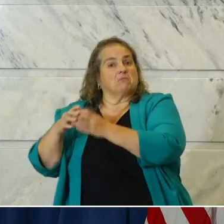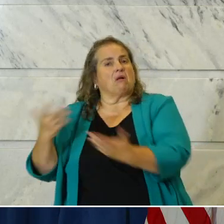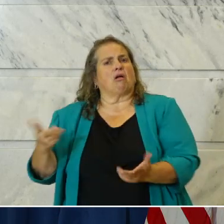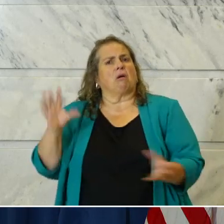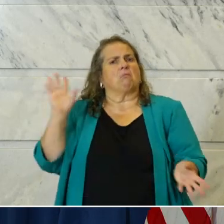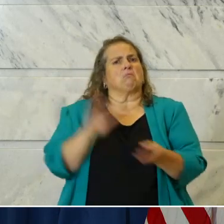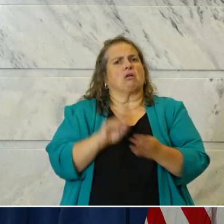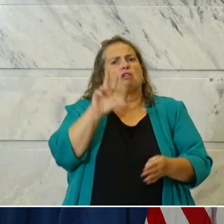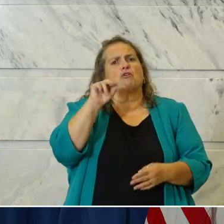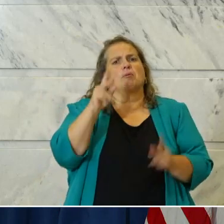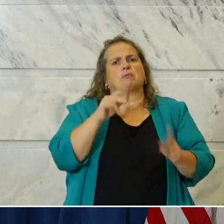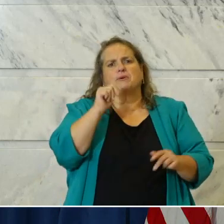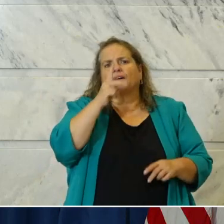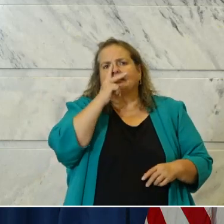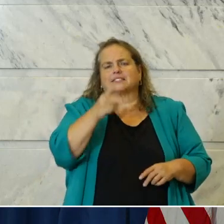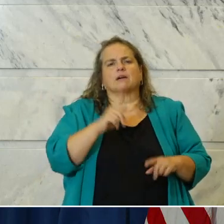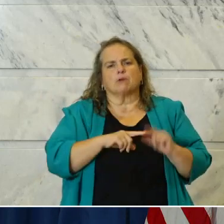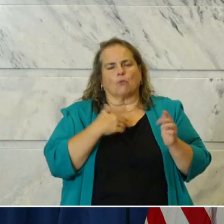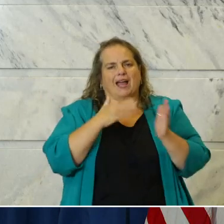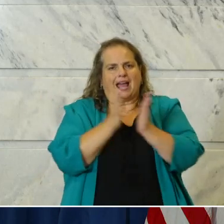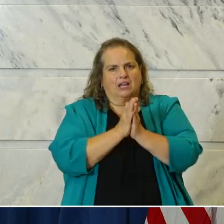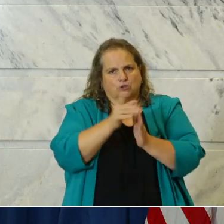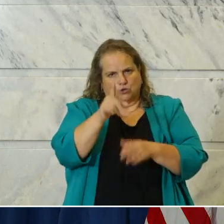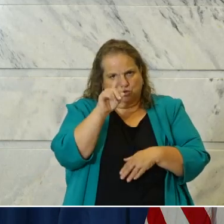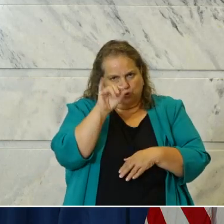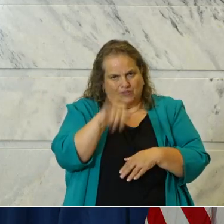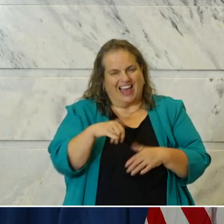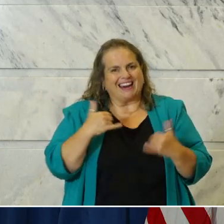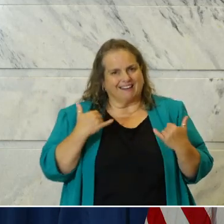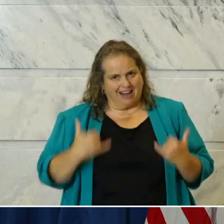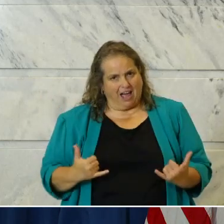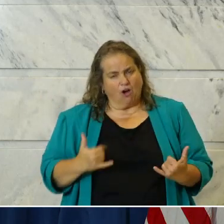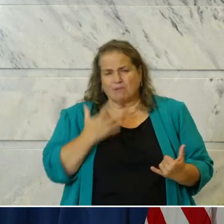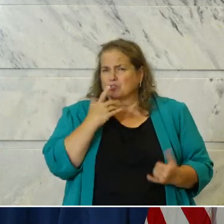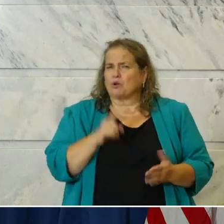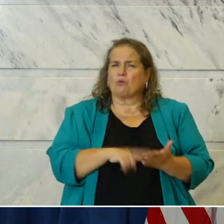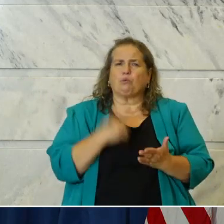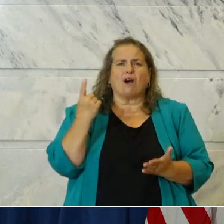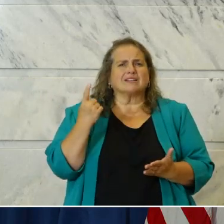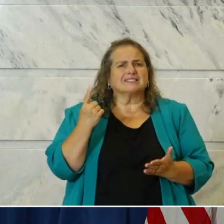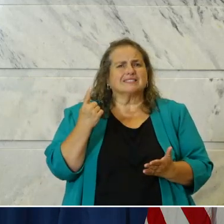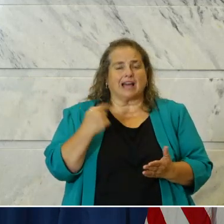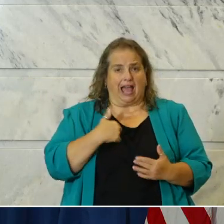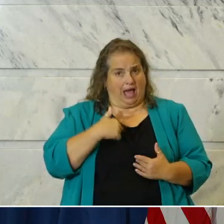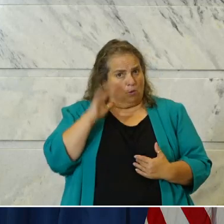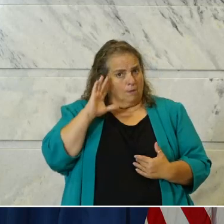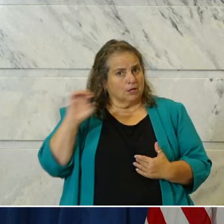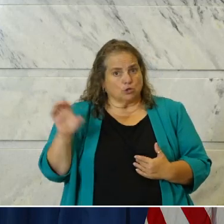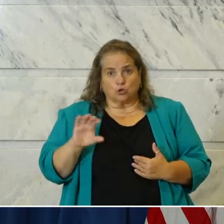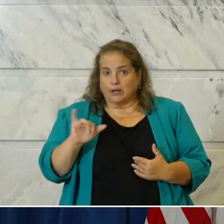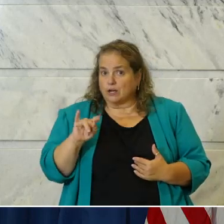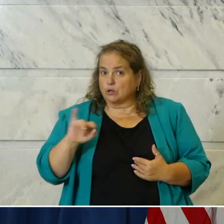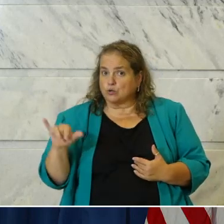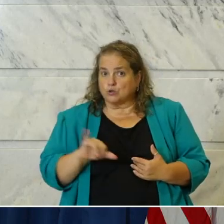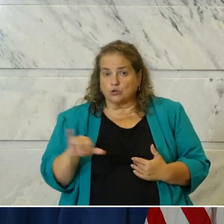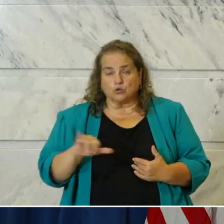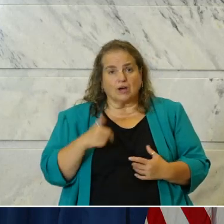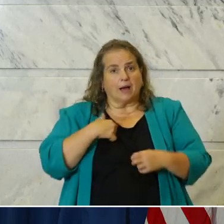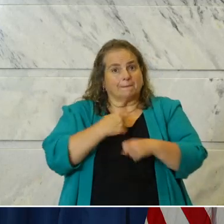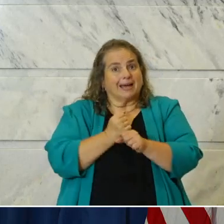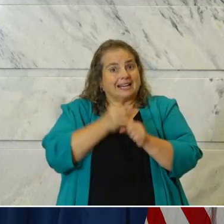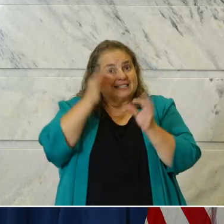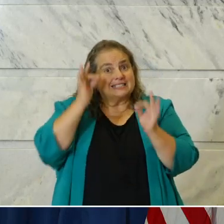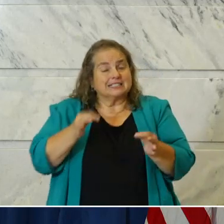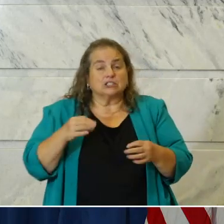is the only year we're asking you to do that, and it's in the middle of a pandemic. I'm going to be doing it too. You know, I made a decision that